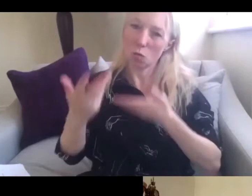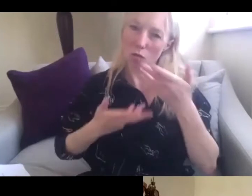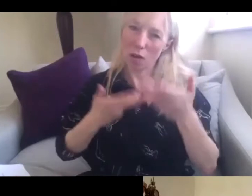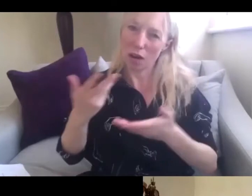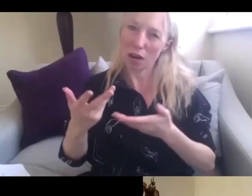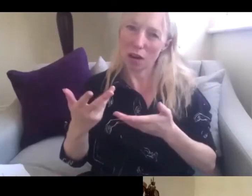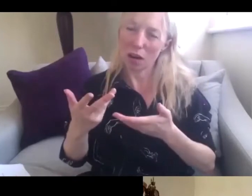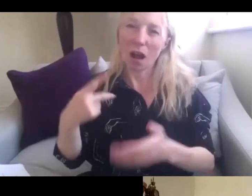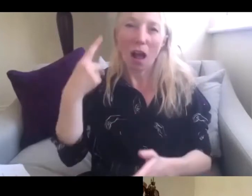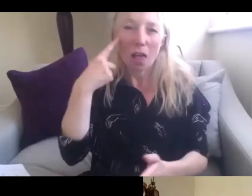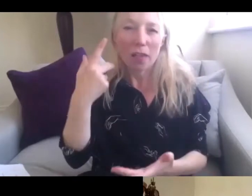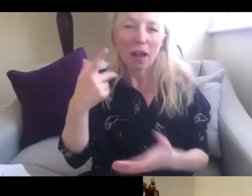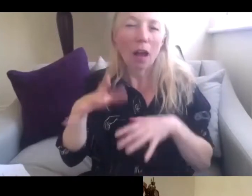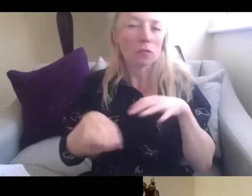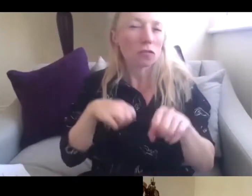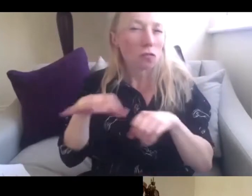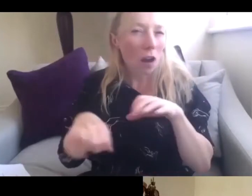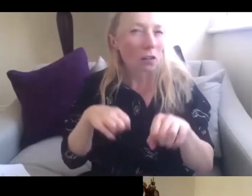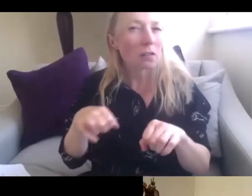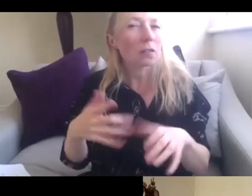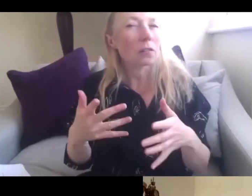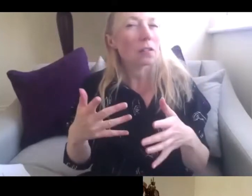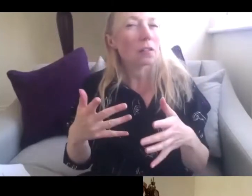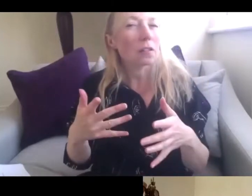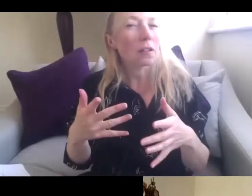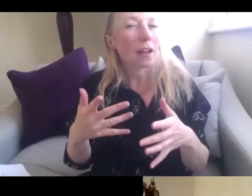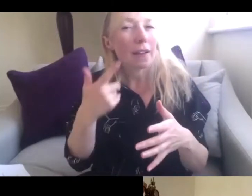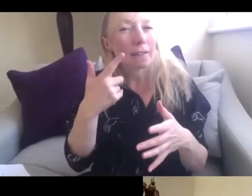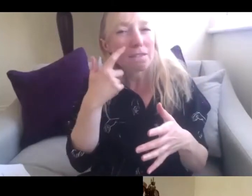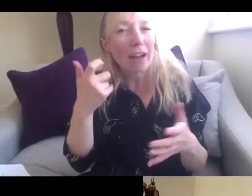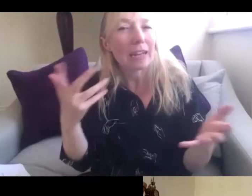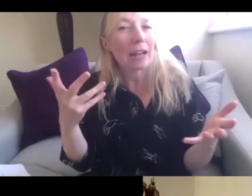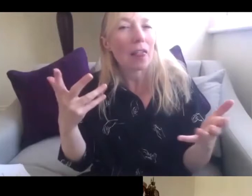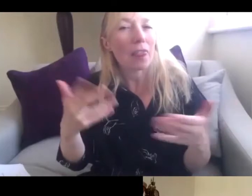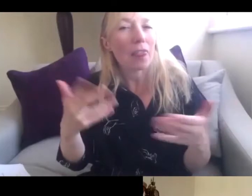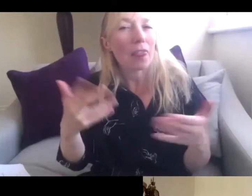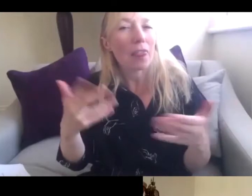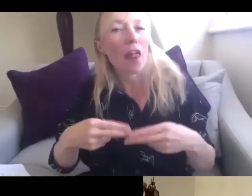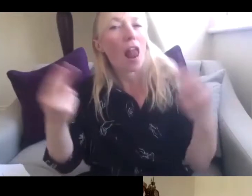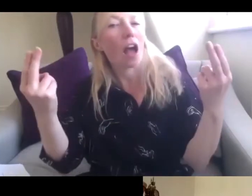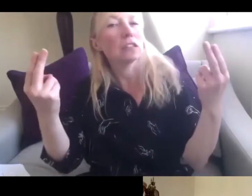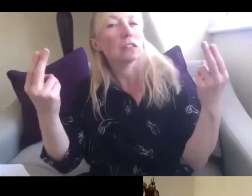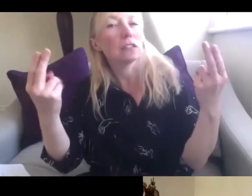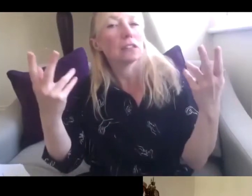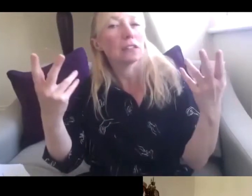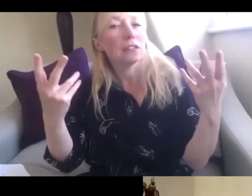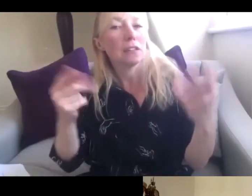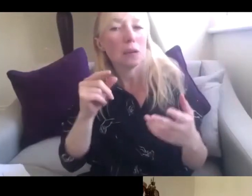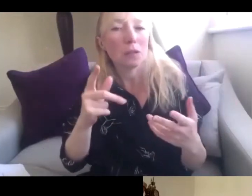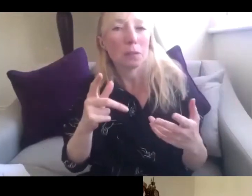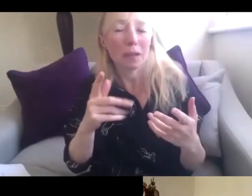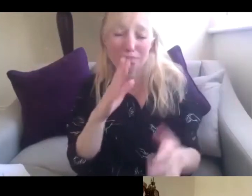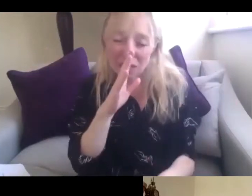was struggling in finding the light in the piece in this format. It was just something fairly like, you know, sad